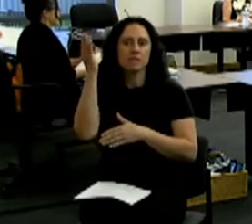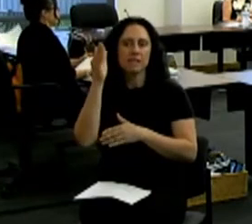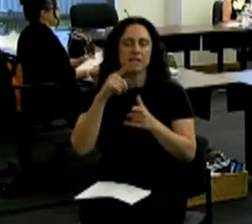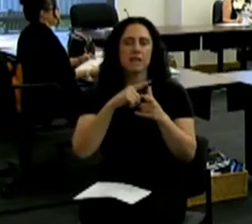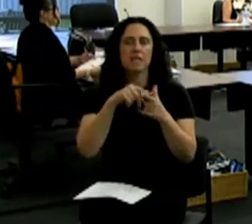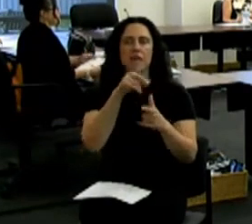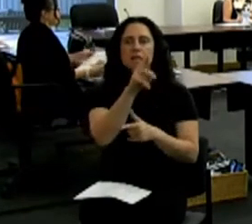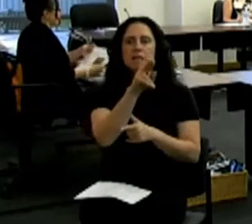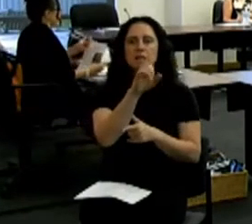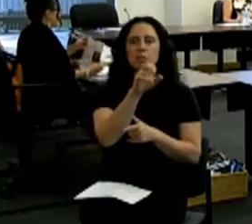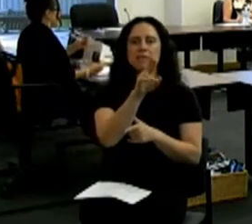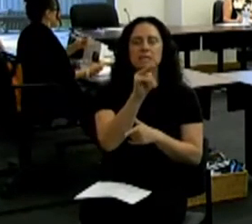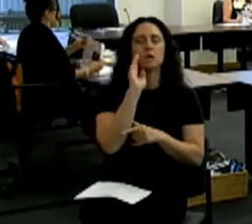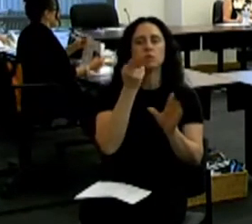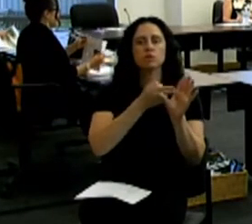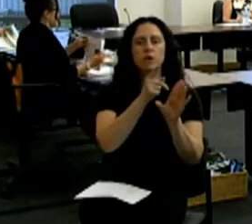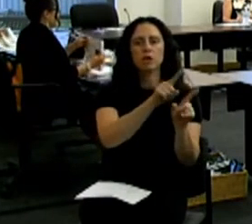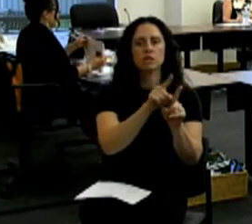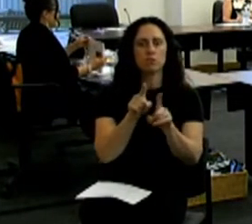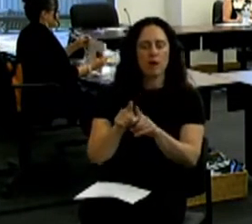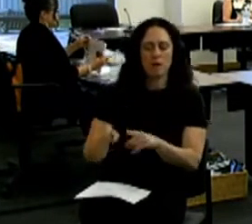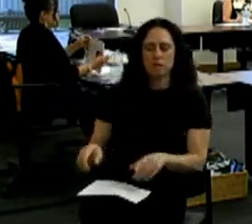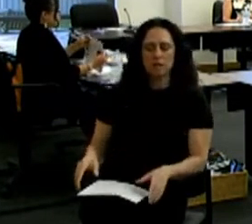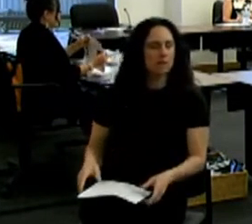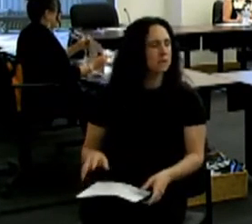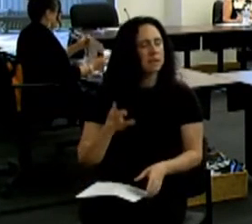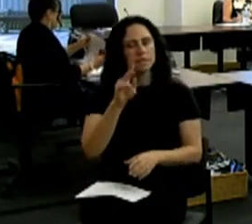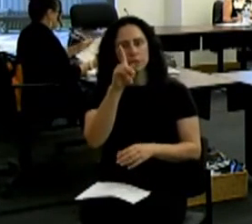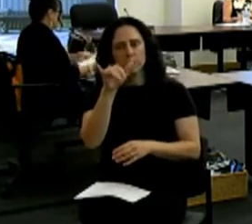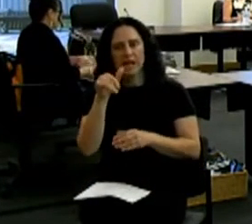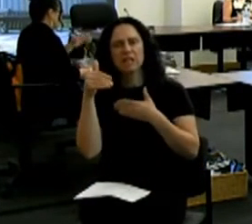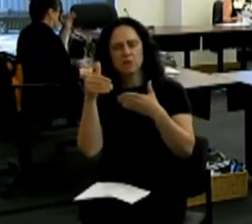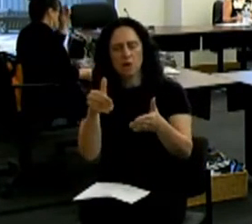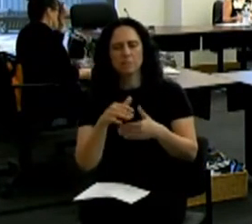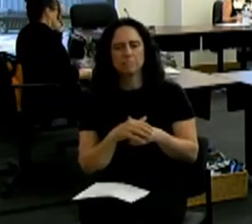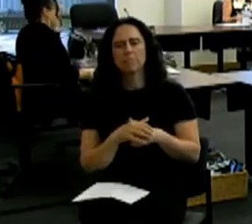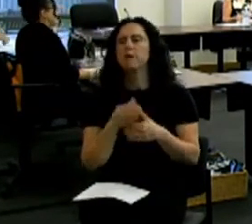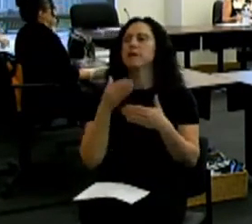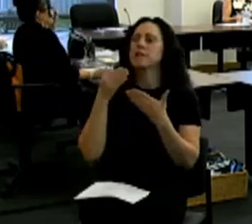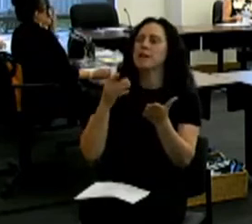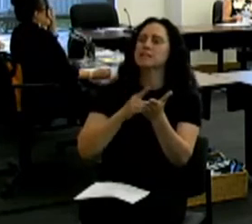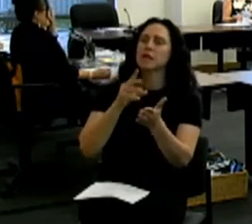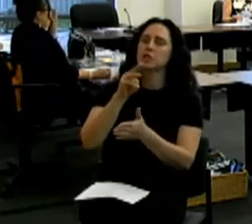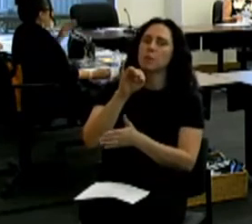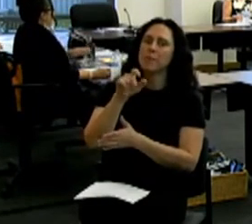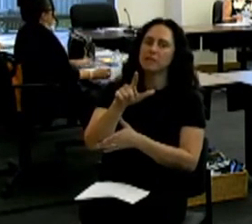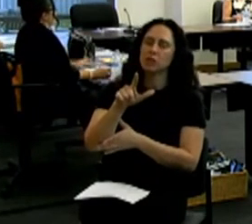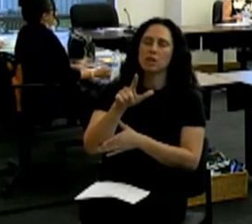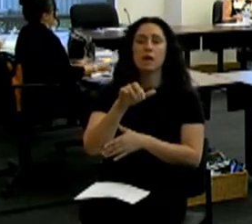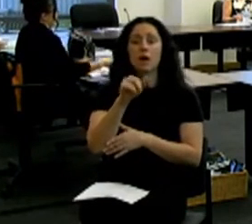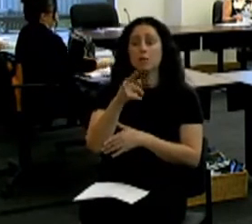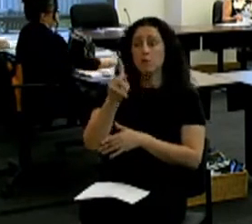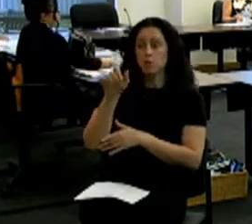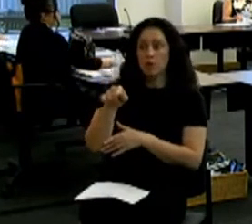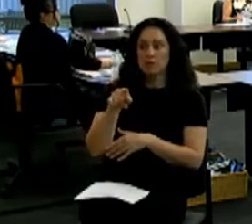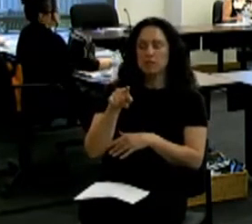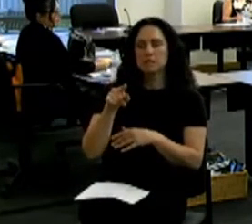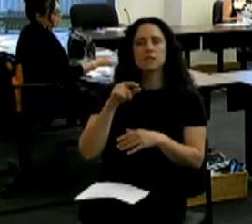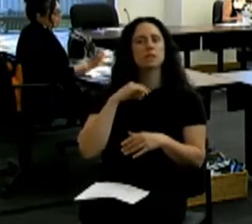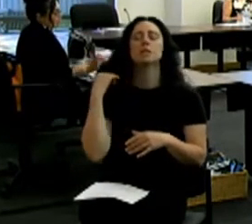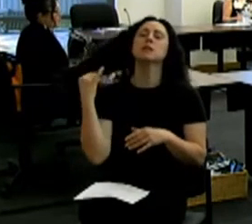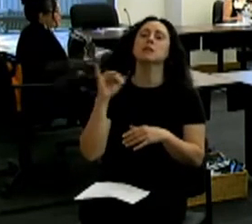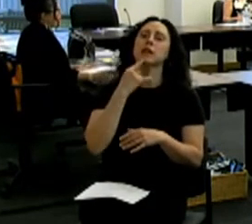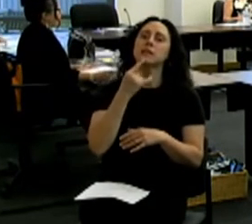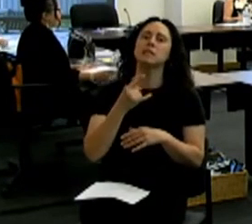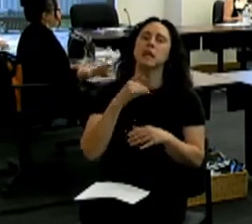Mulvey to join her as well for this presentation. So Kelly, kick it off. All right, thanks, Dr. Mitchell. So I know that there were a couple questions.